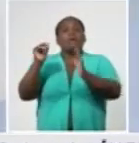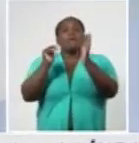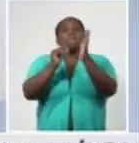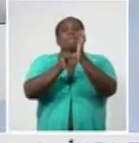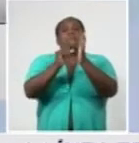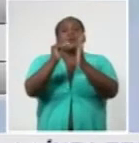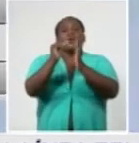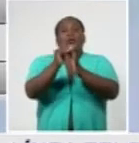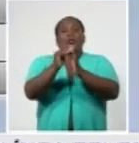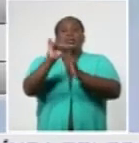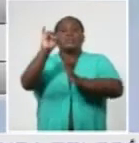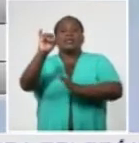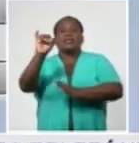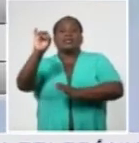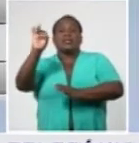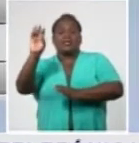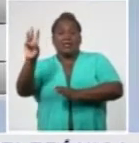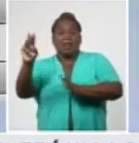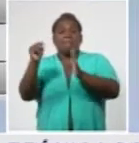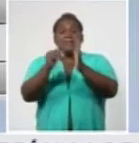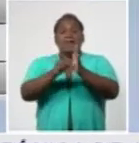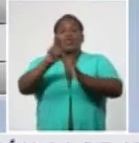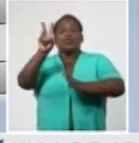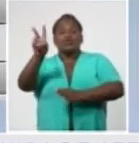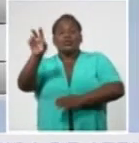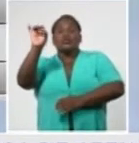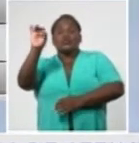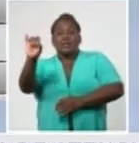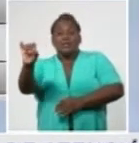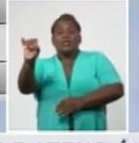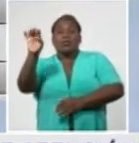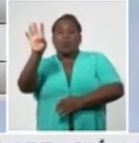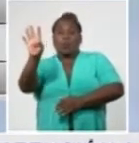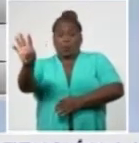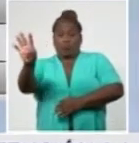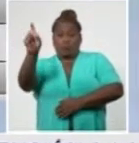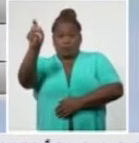COVID-19 cases. The number has already reached